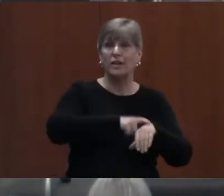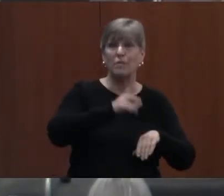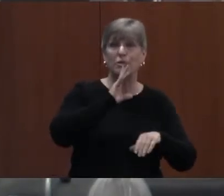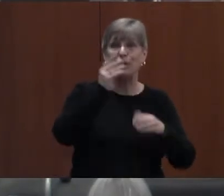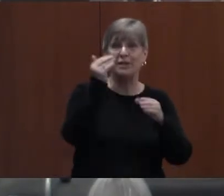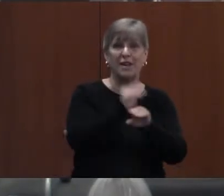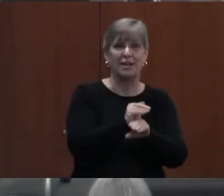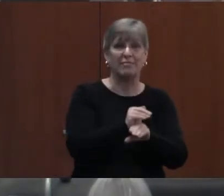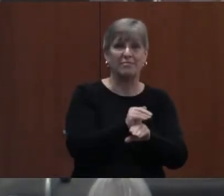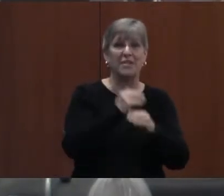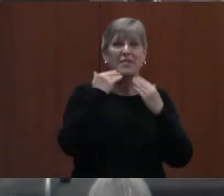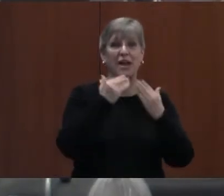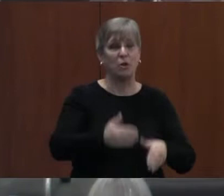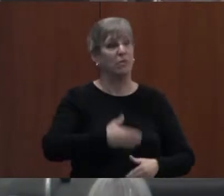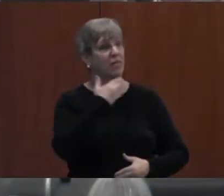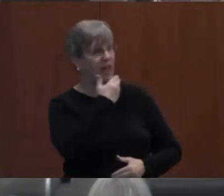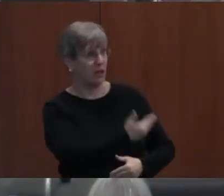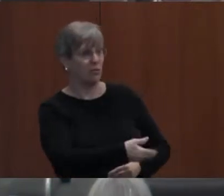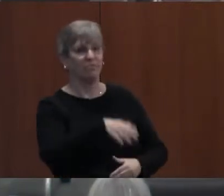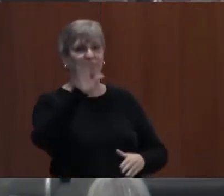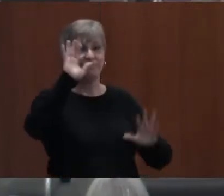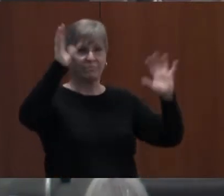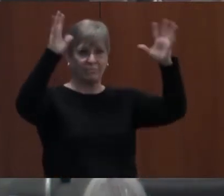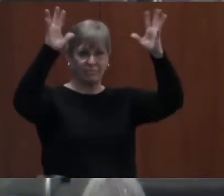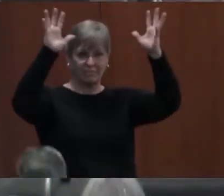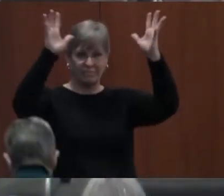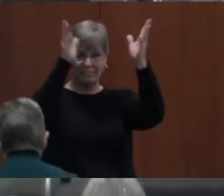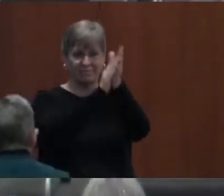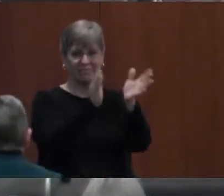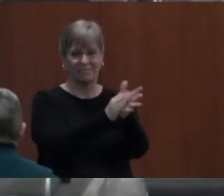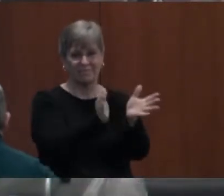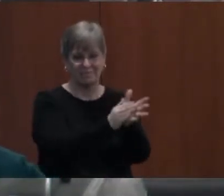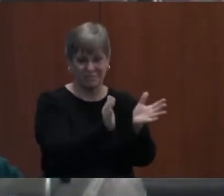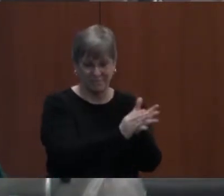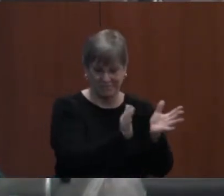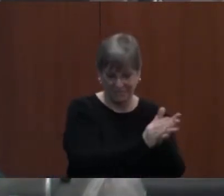speak tonight. Thank you, Ms. Gross.